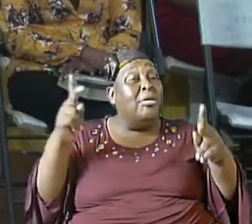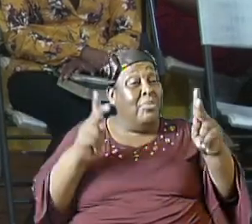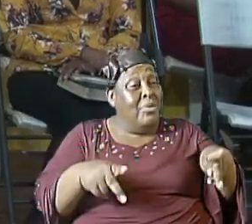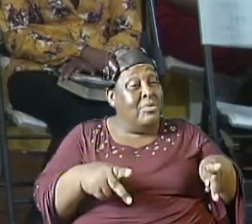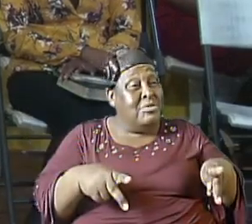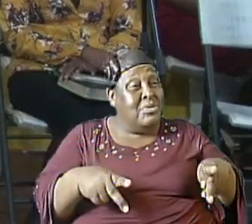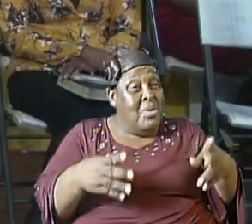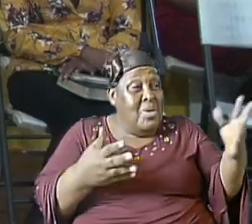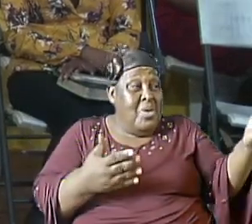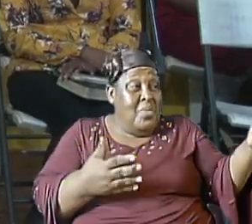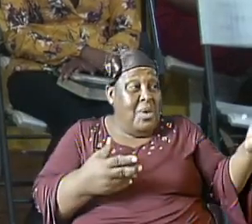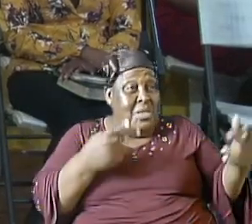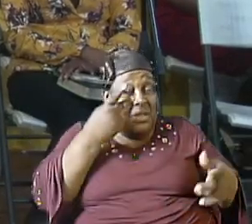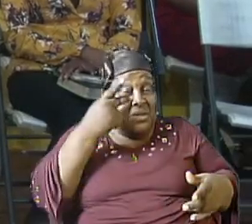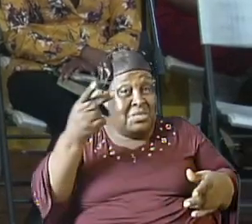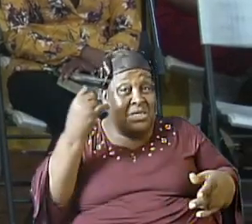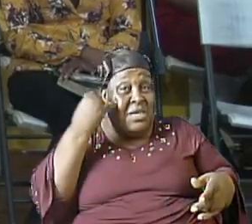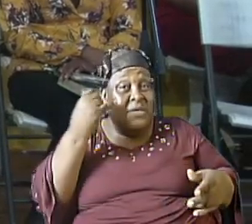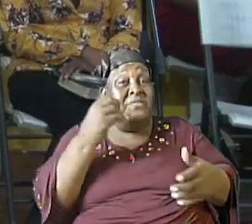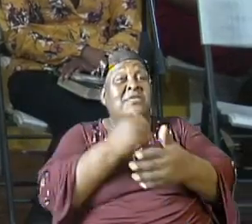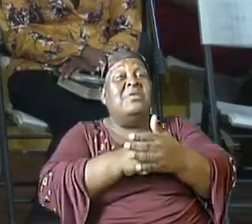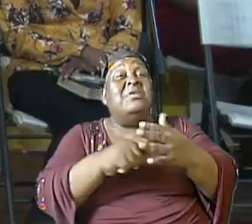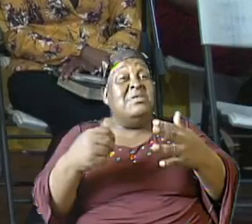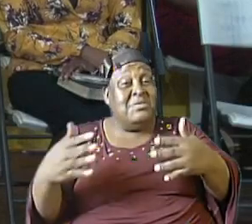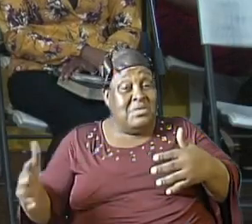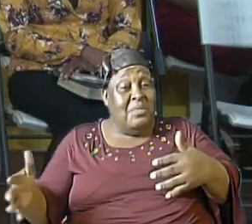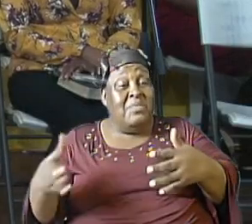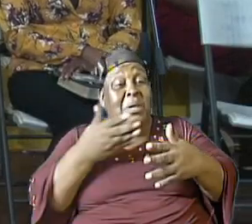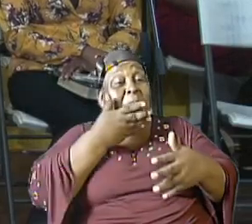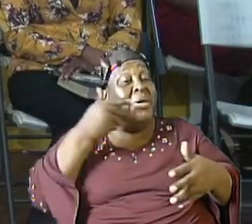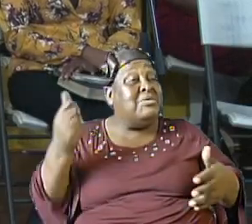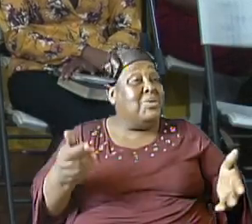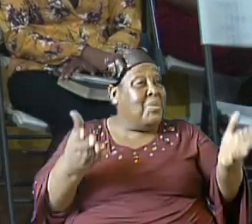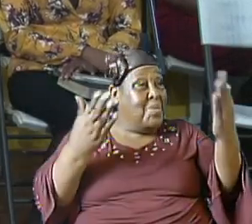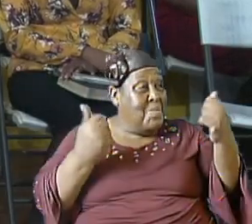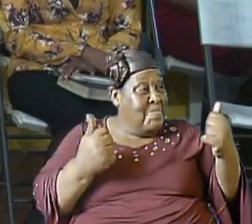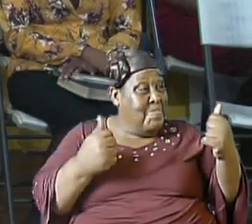Waiting to see if something better comes along.